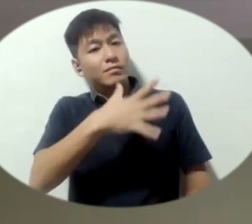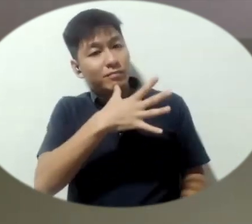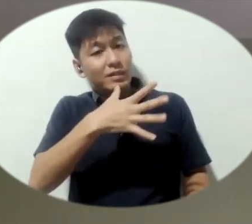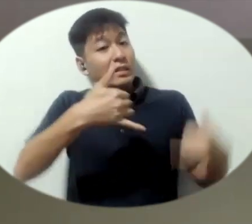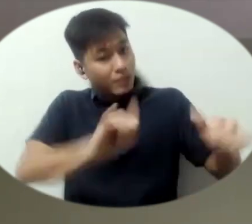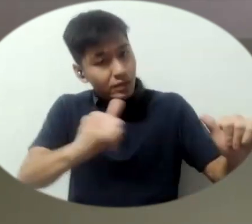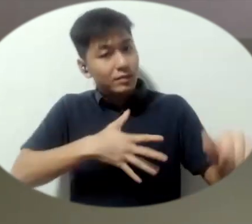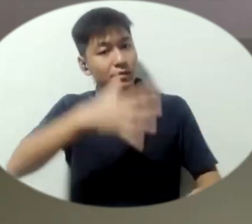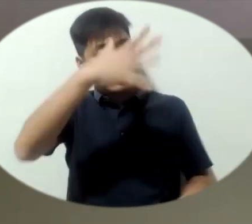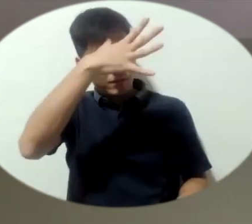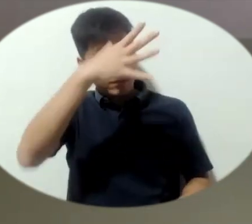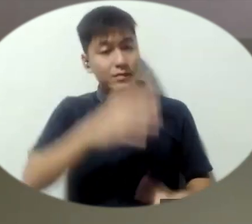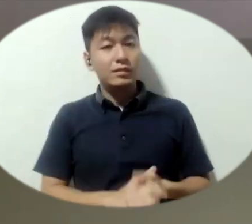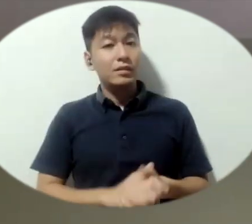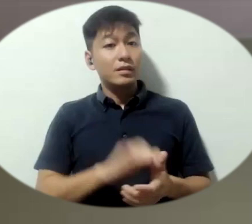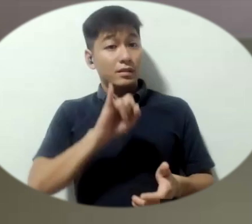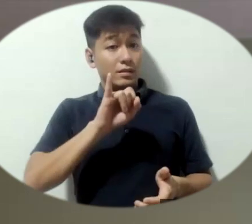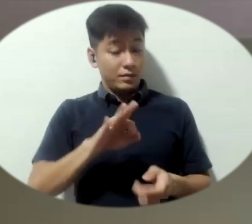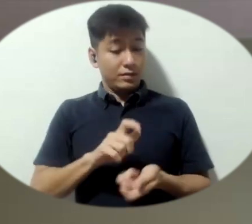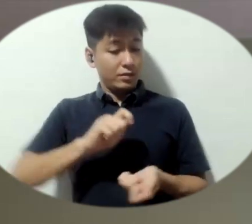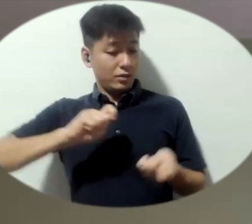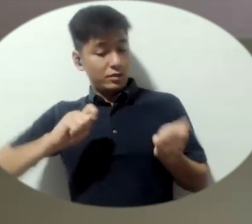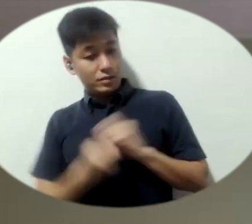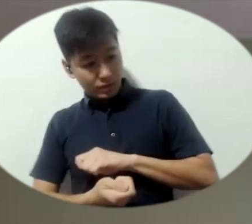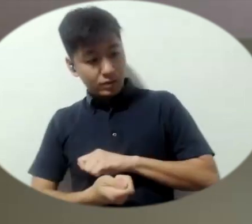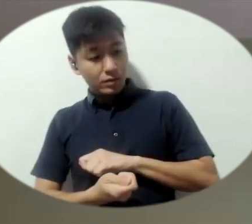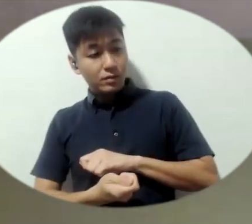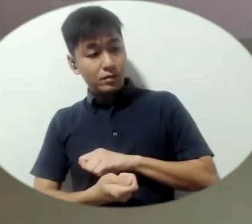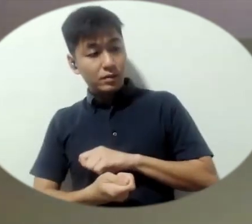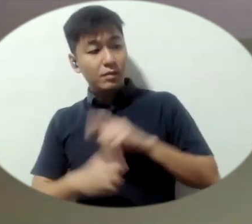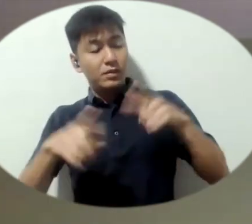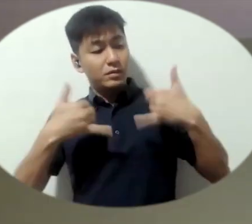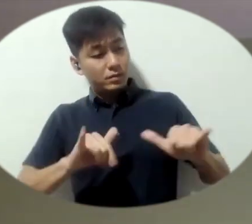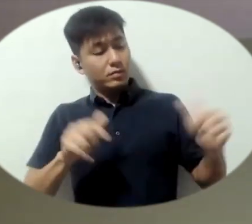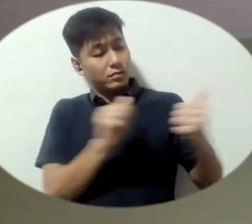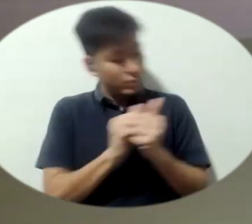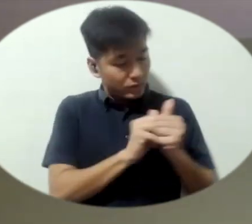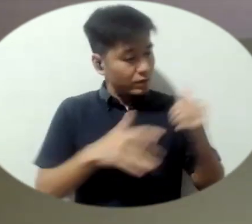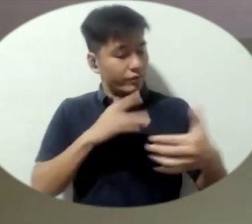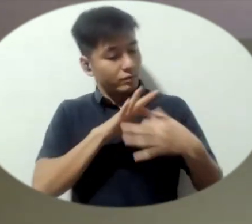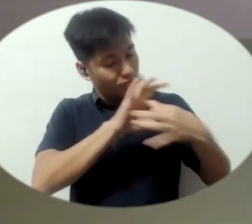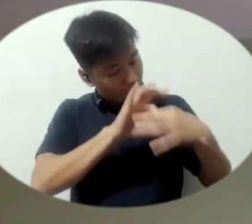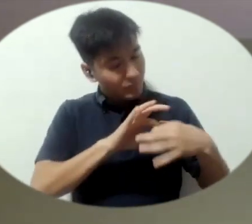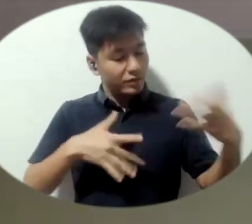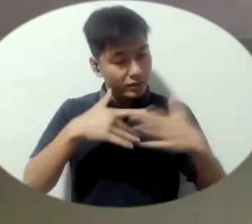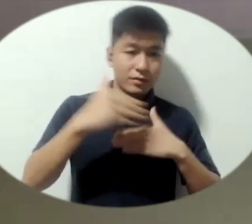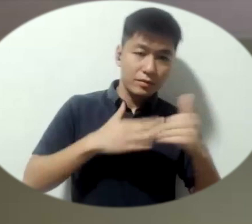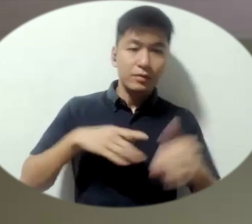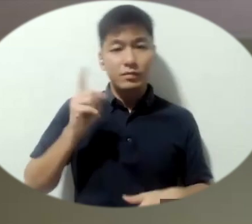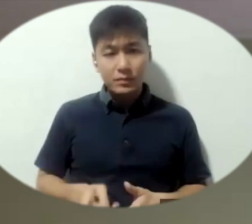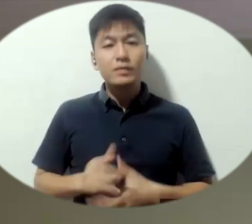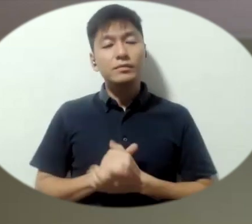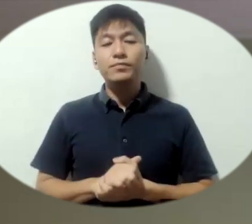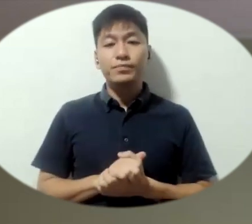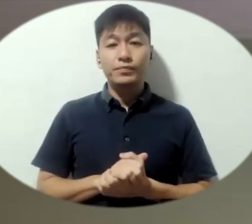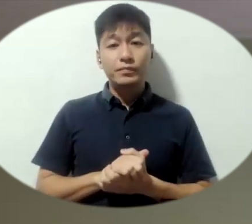role changes in their view, that we can still be two people together as we are connected. But this through line of